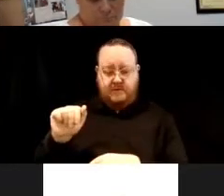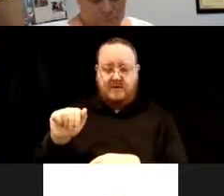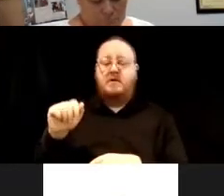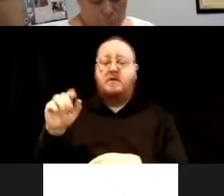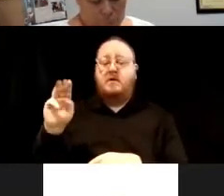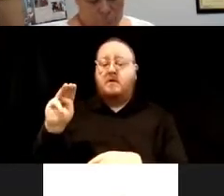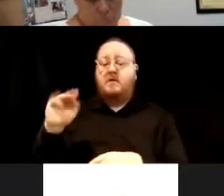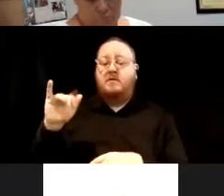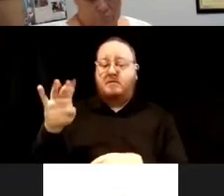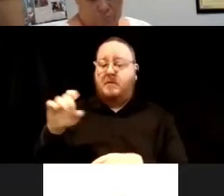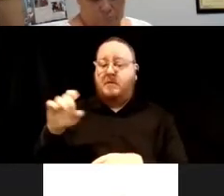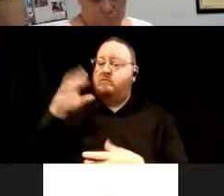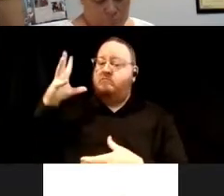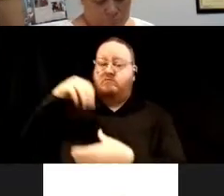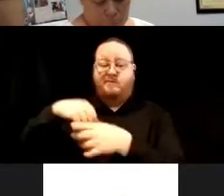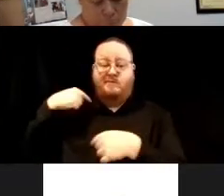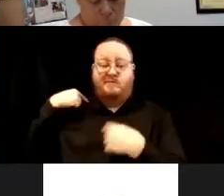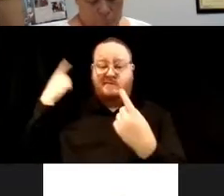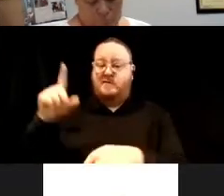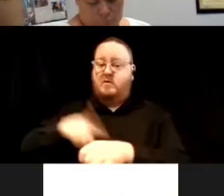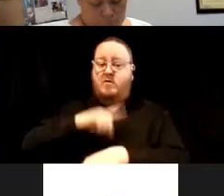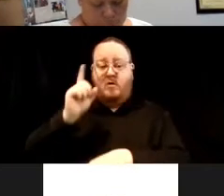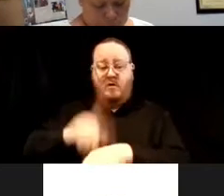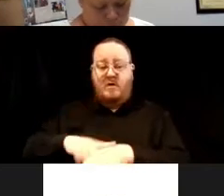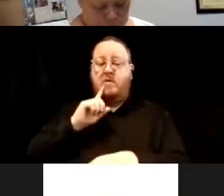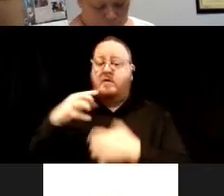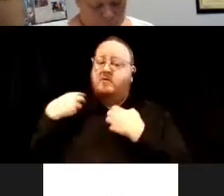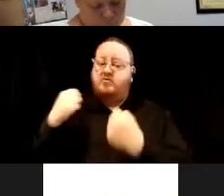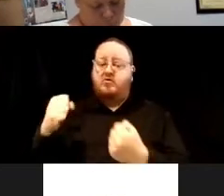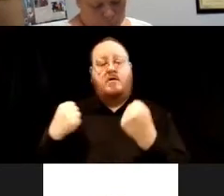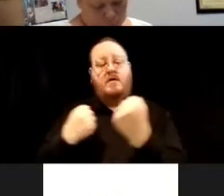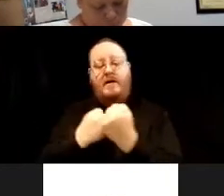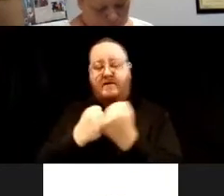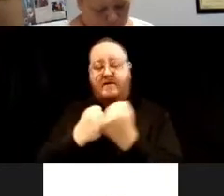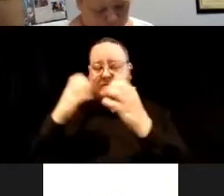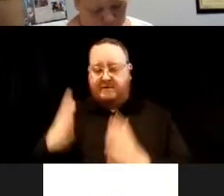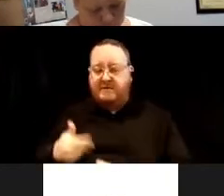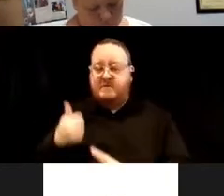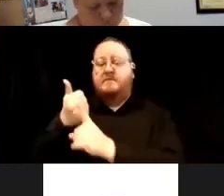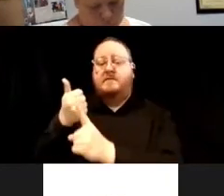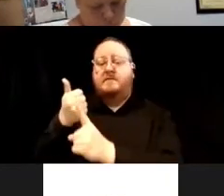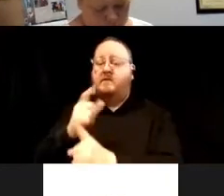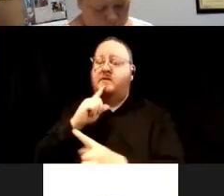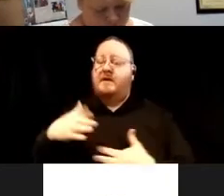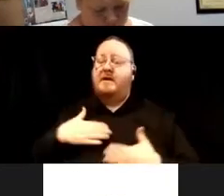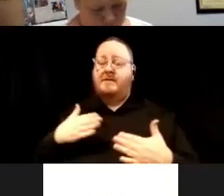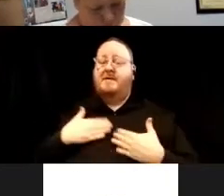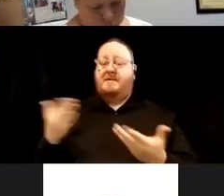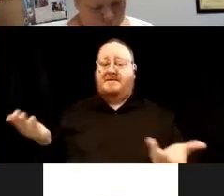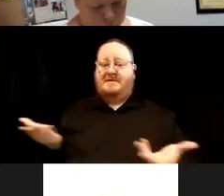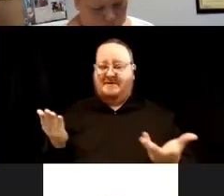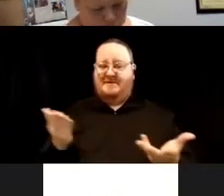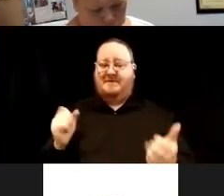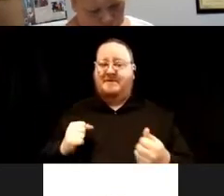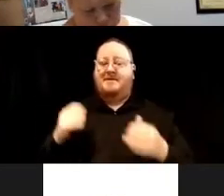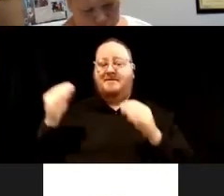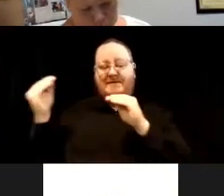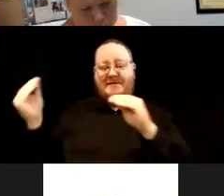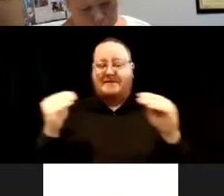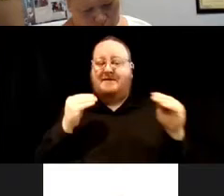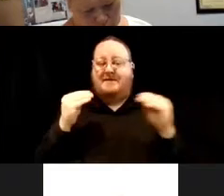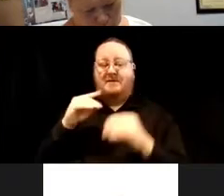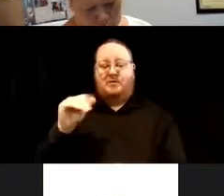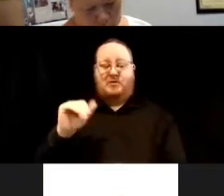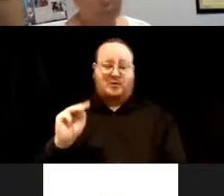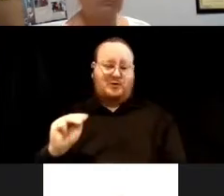strong advocate. And I'm really happy that he's here to bring us up to speed with Zoom.